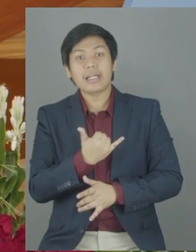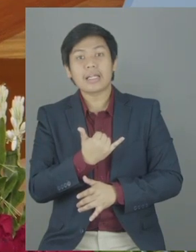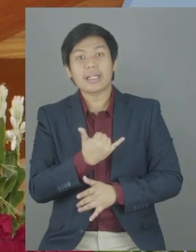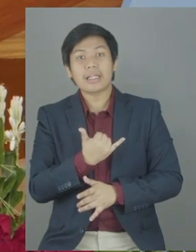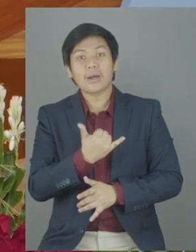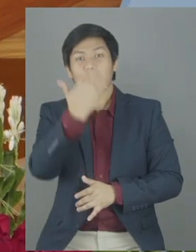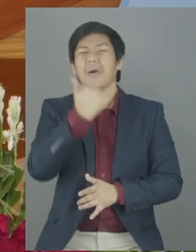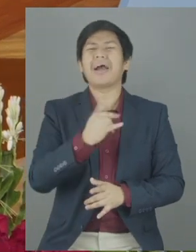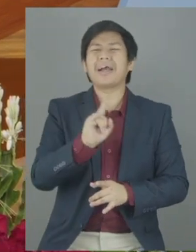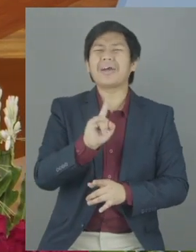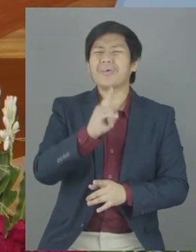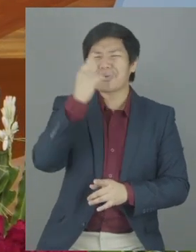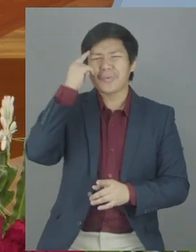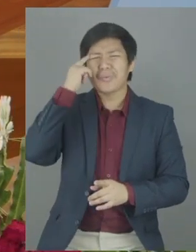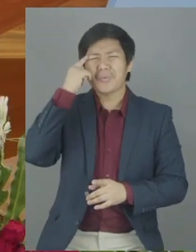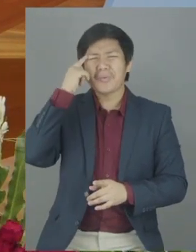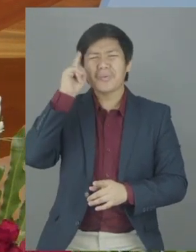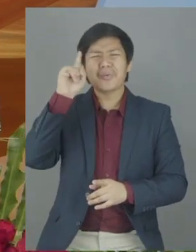Why?